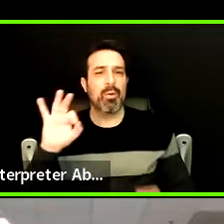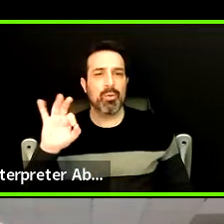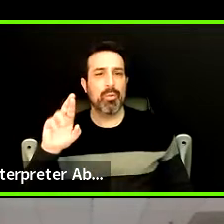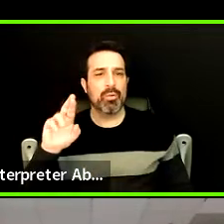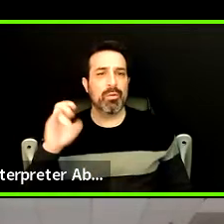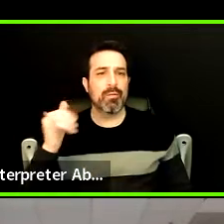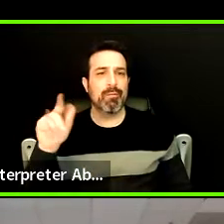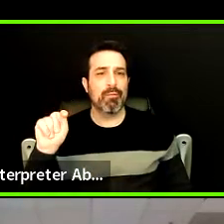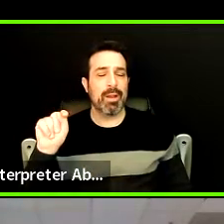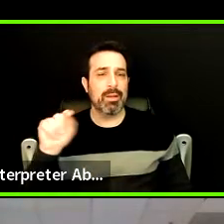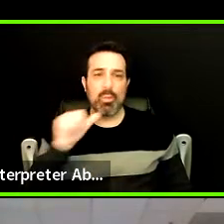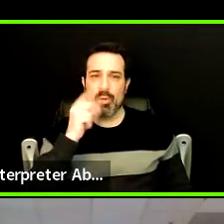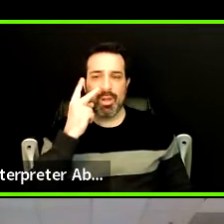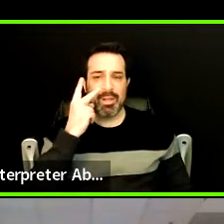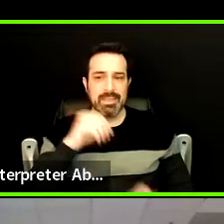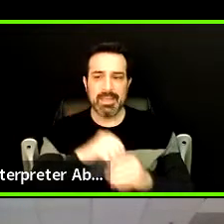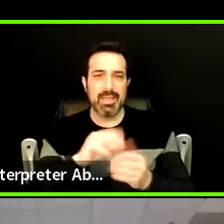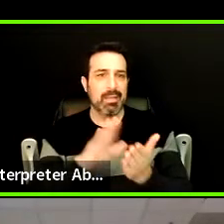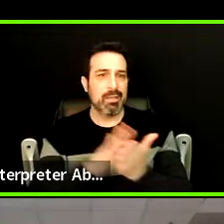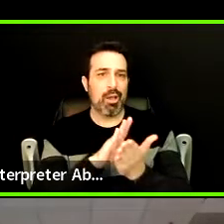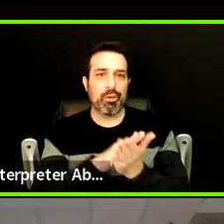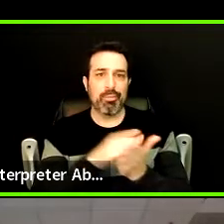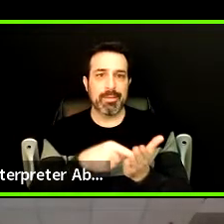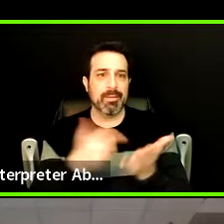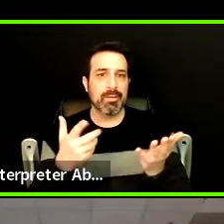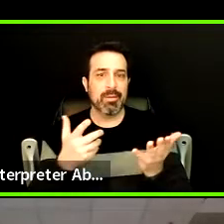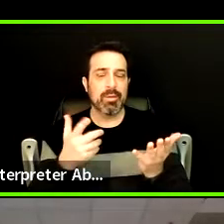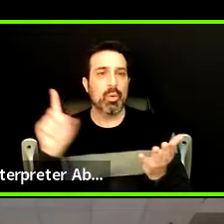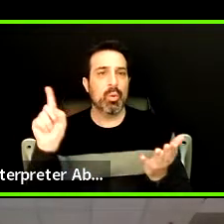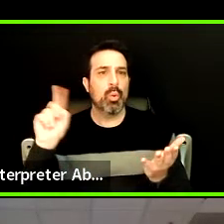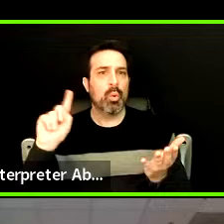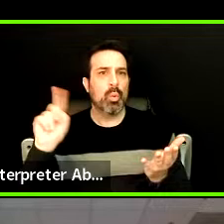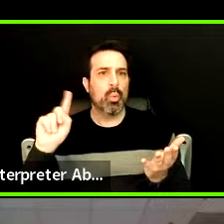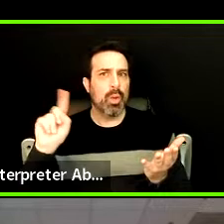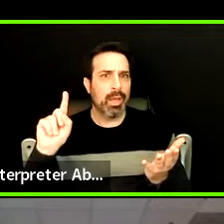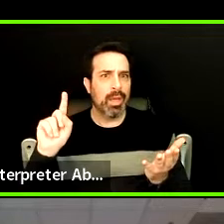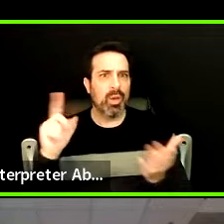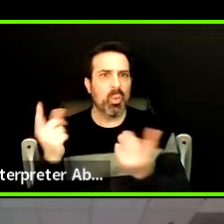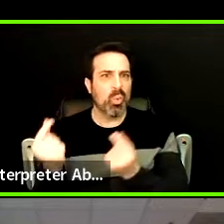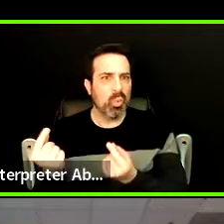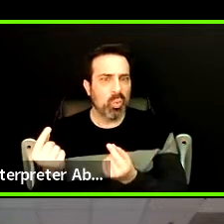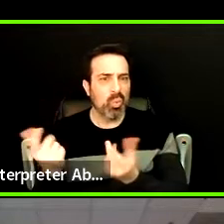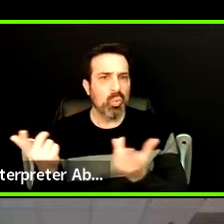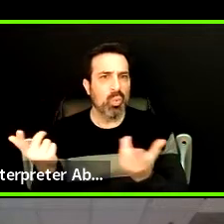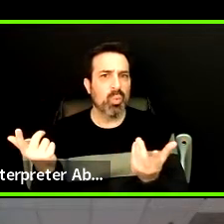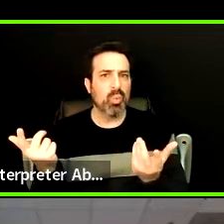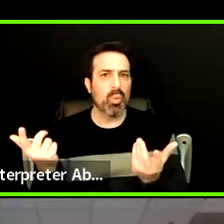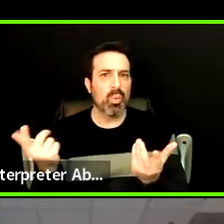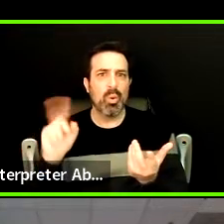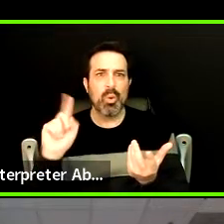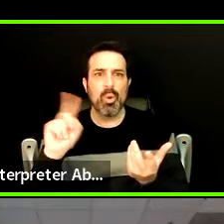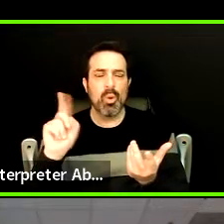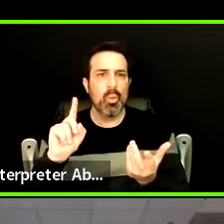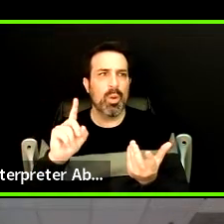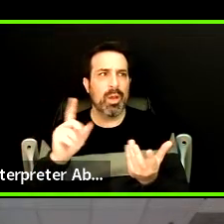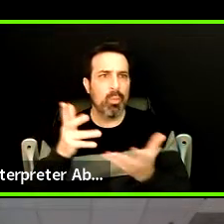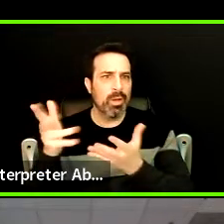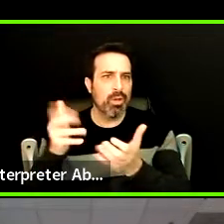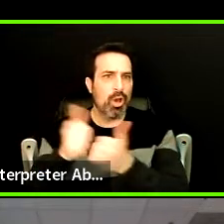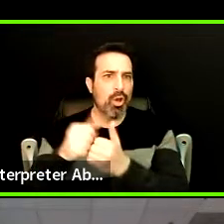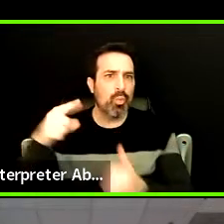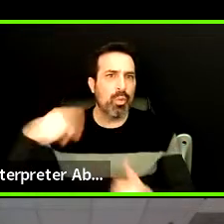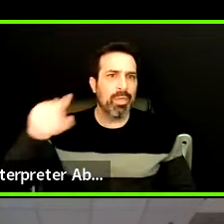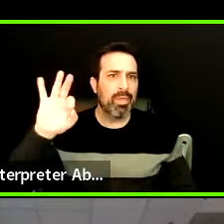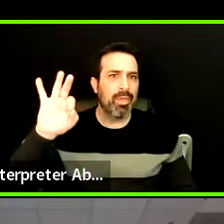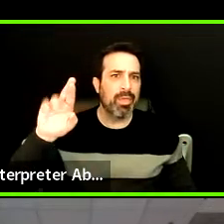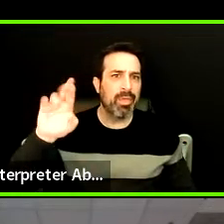We're not seeing that in this document. Where is it? What does it do? Where do we talk to them in